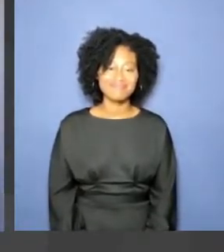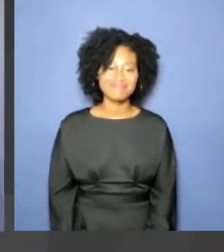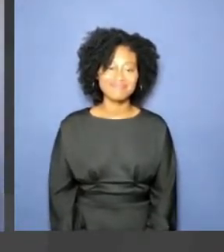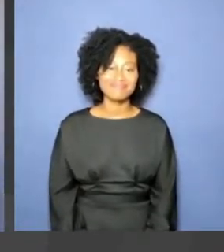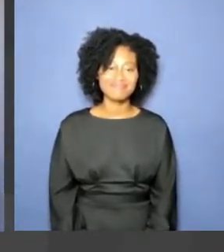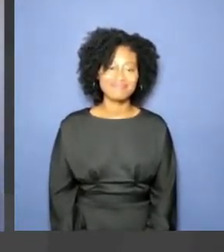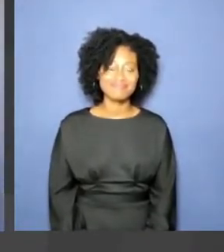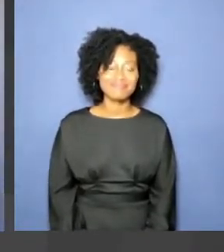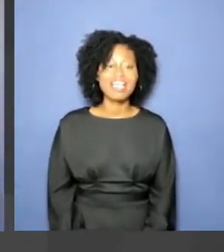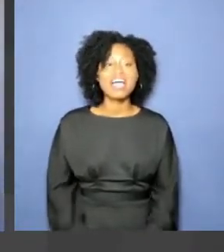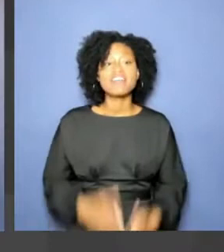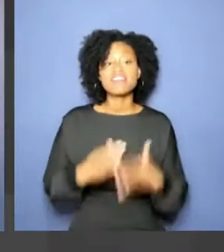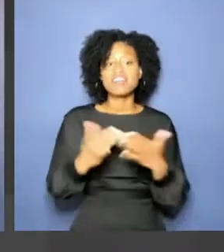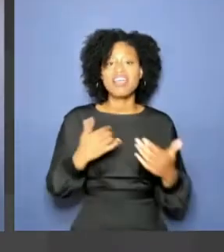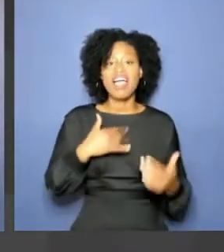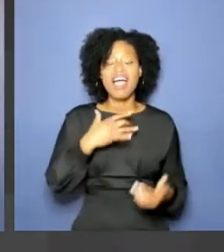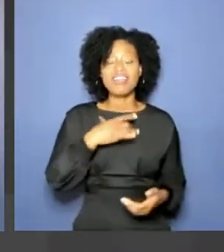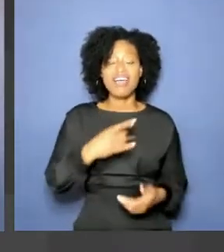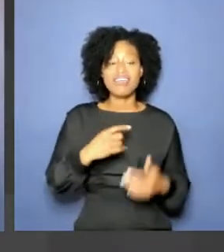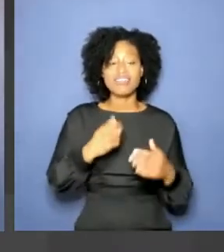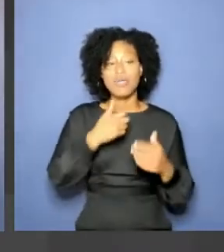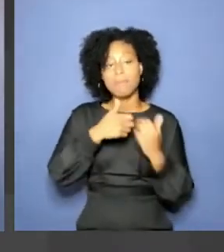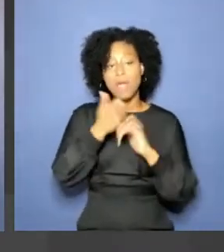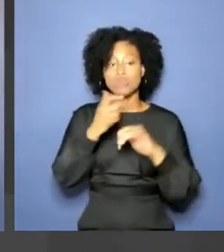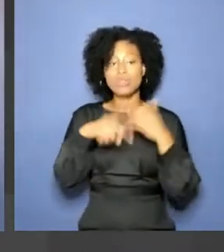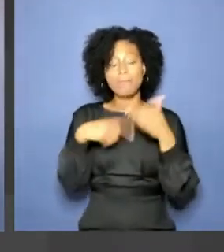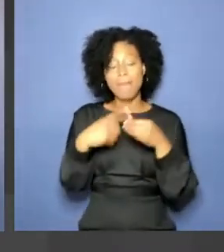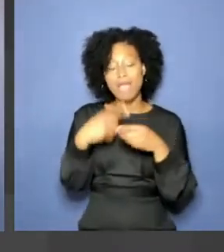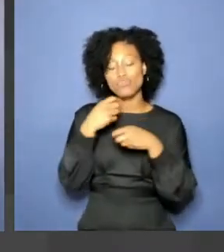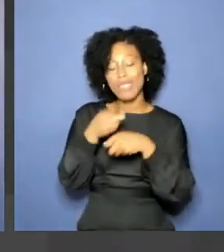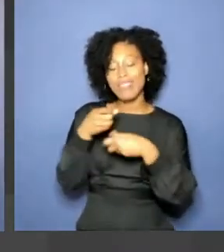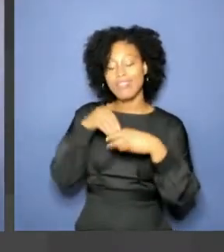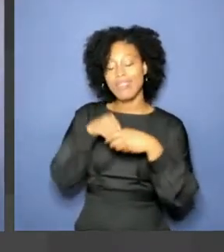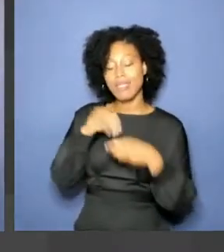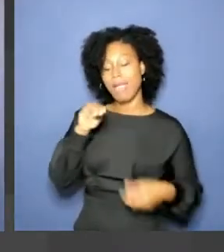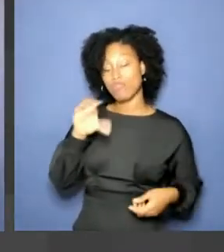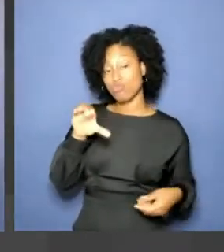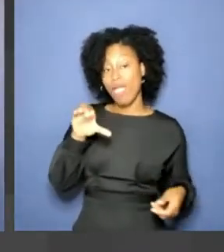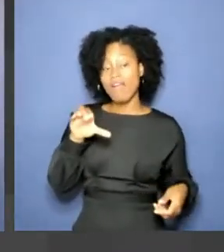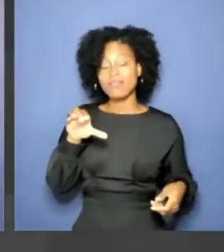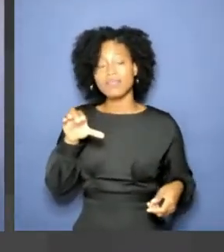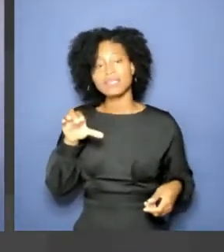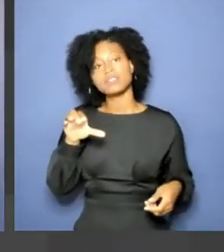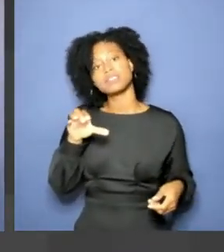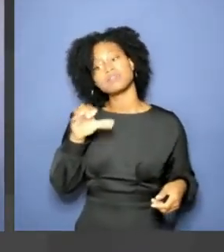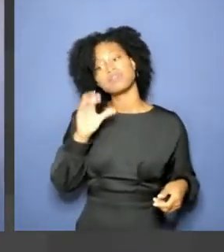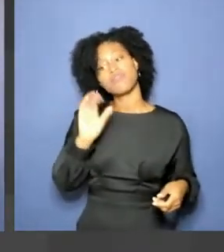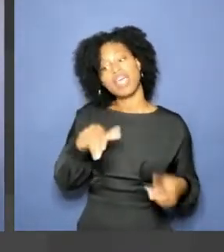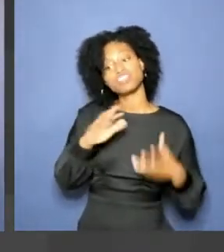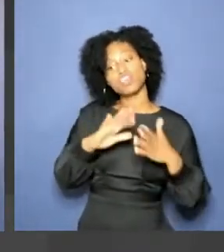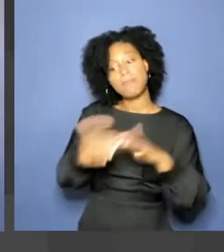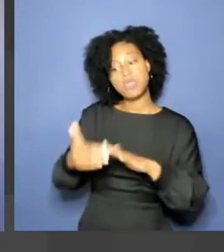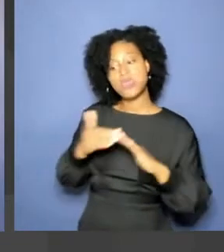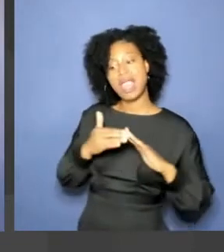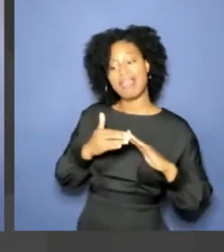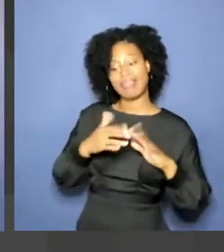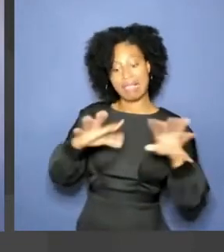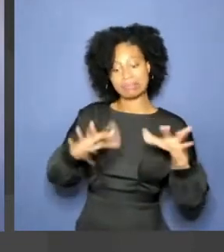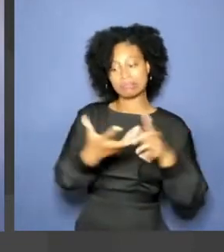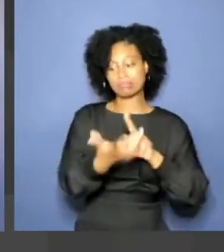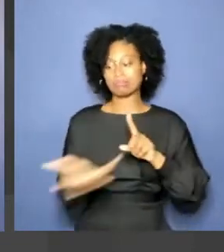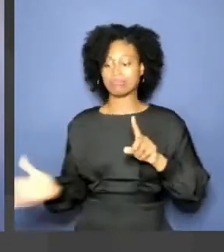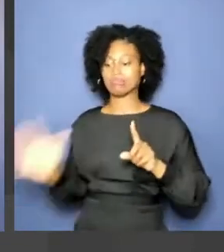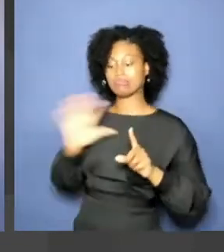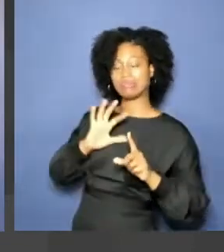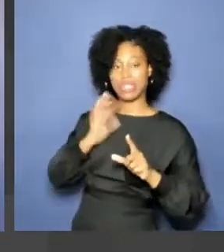The thing I like most about creating inside of Minecraft is the community that's been built up around it.